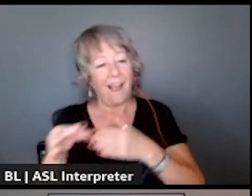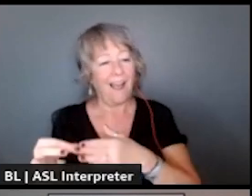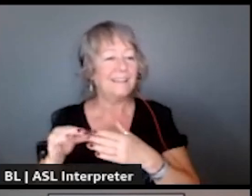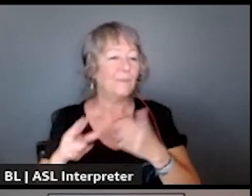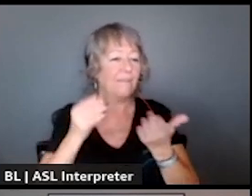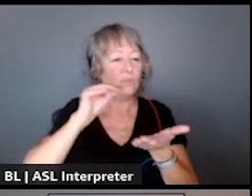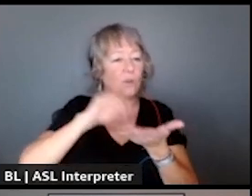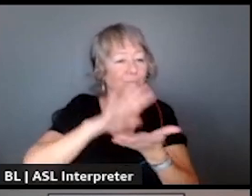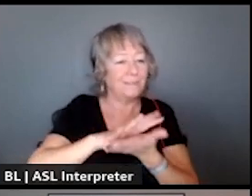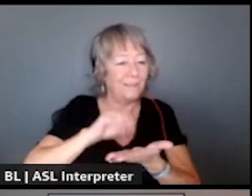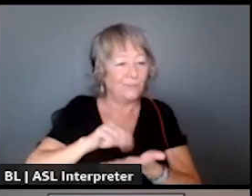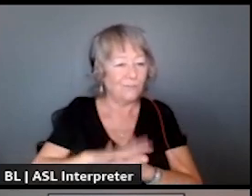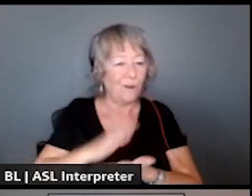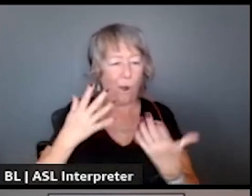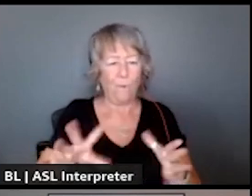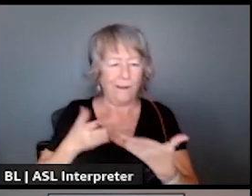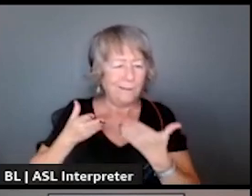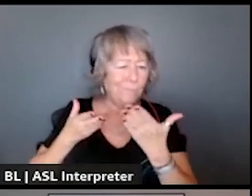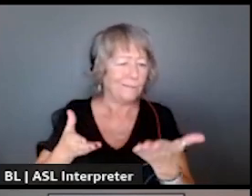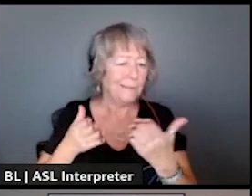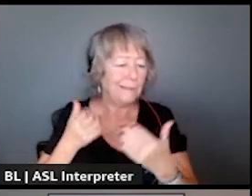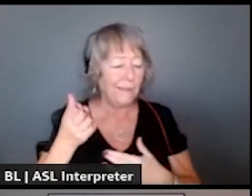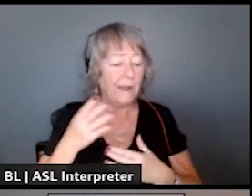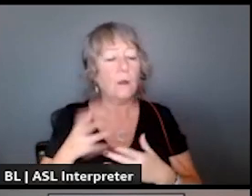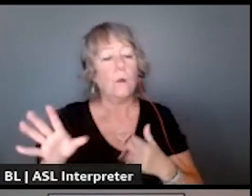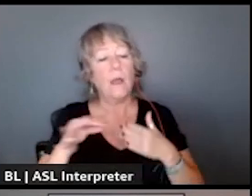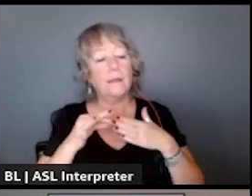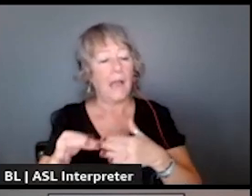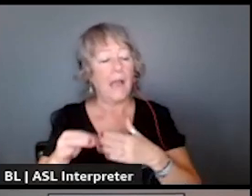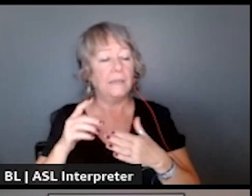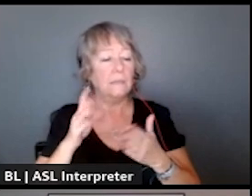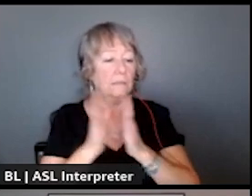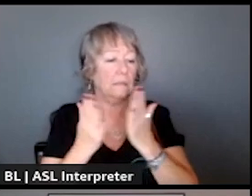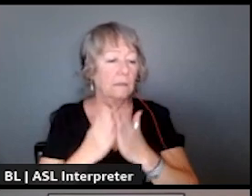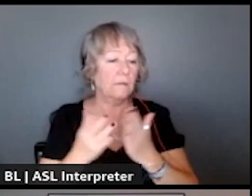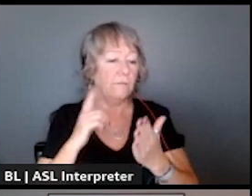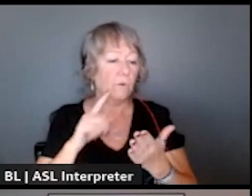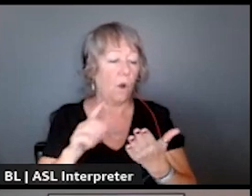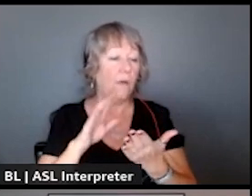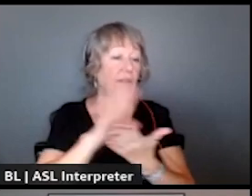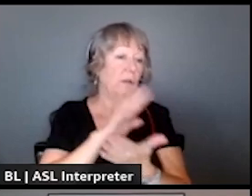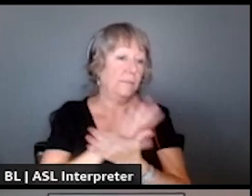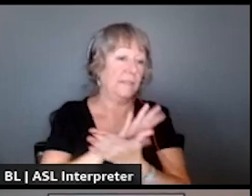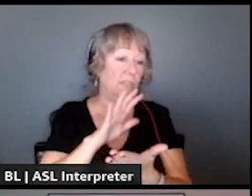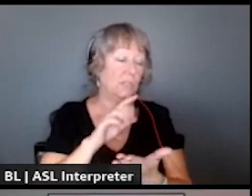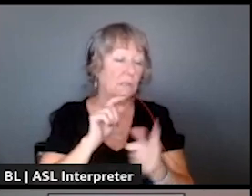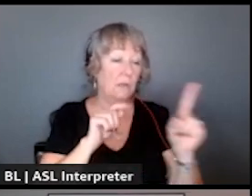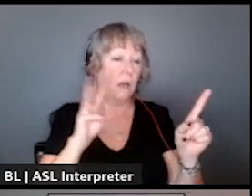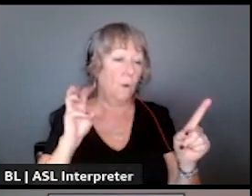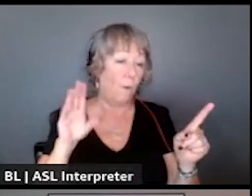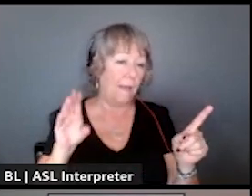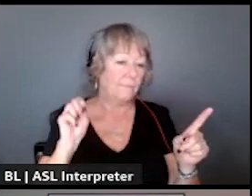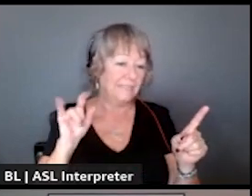pictures here. Oh, here. Yeah, perfect. There we go. Zoom, zoom, zoom. What am I even looking at?